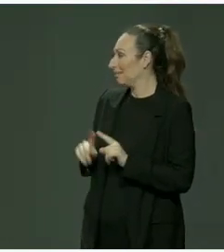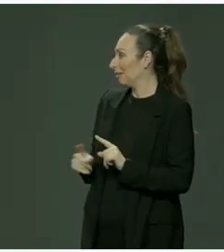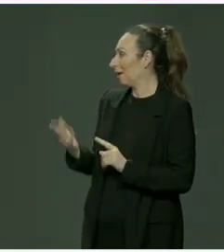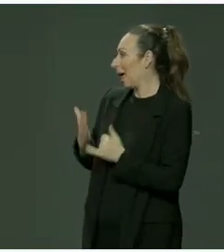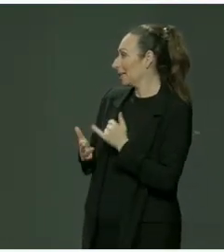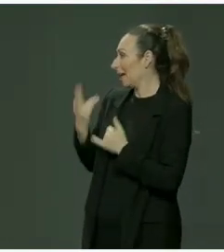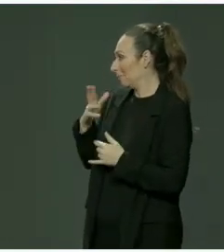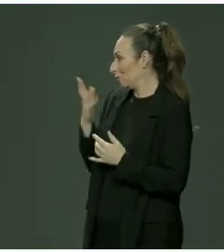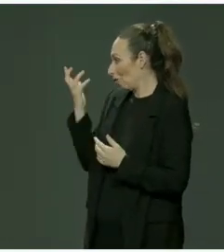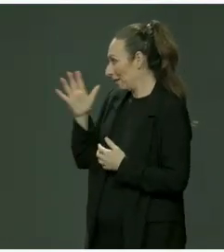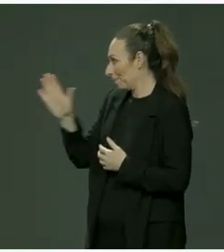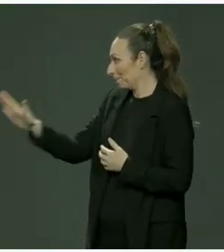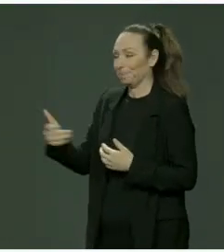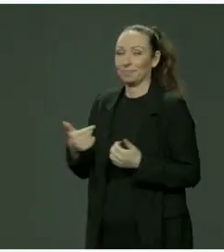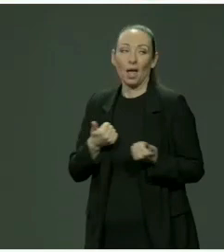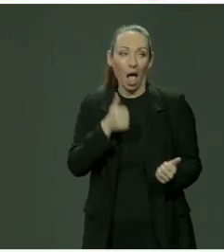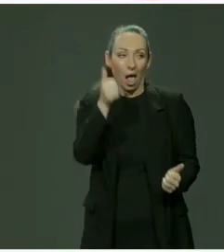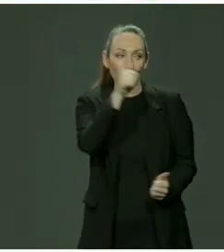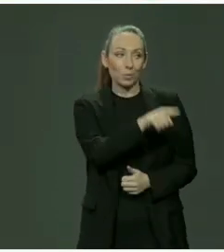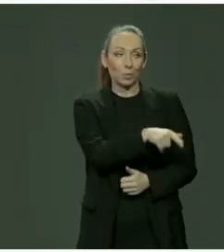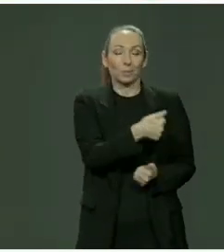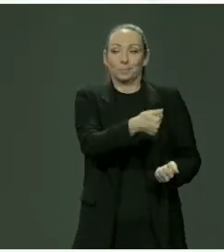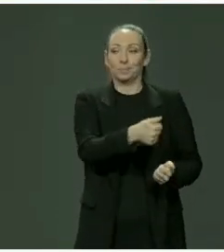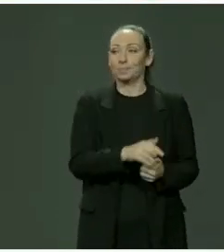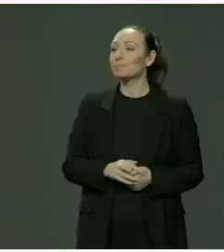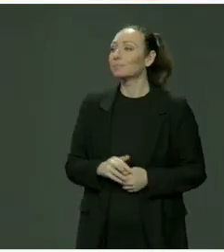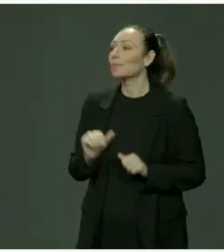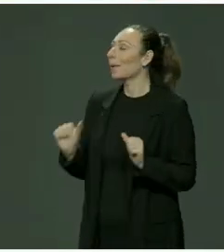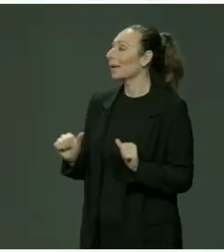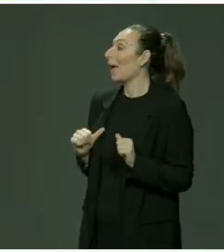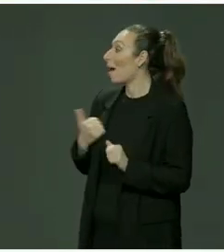All good. My question's possibly for the auditor.